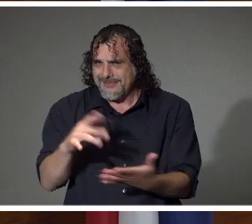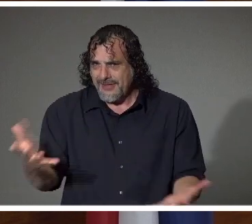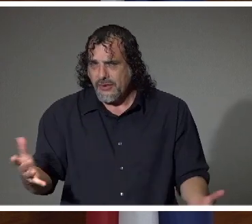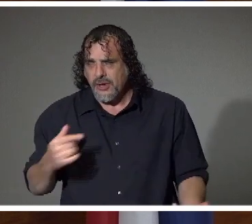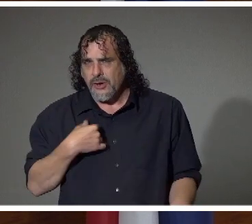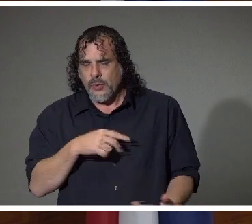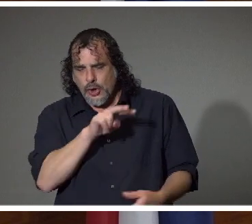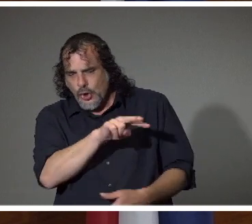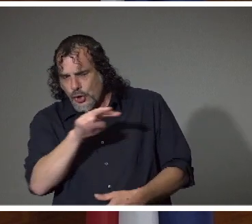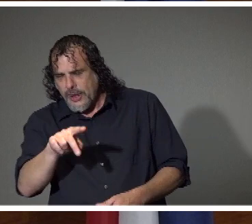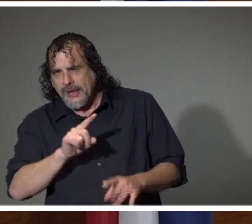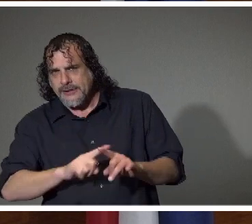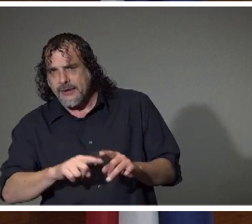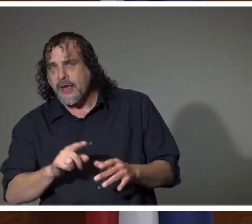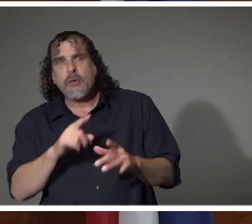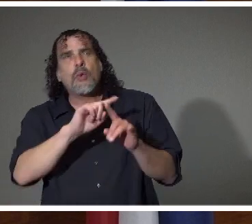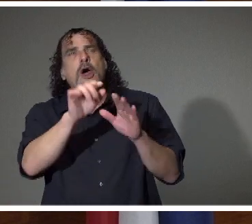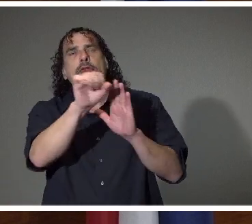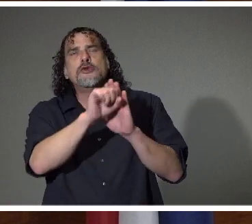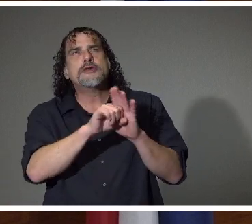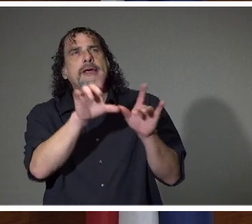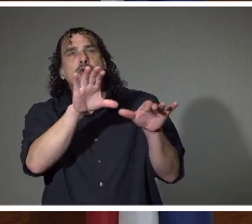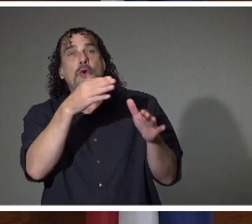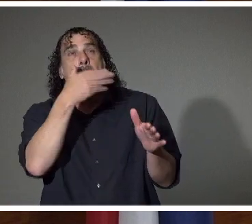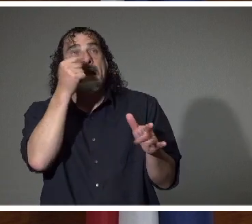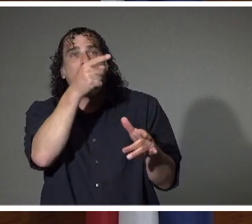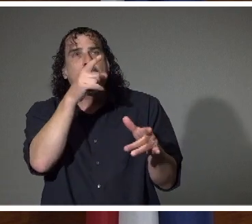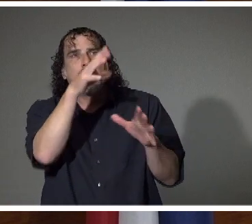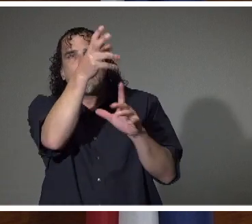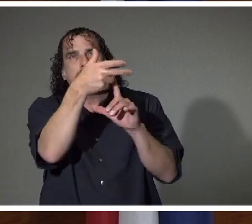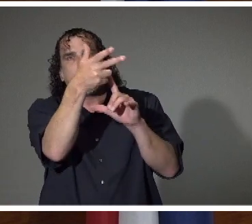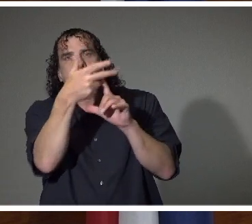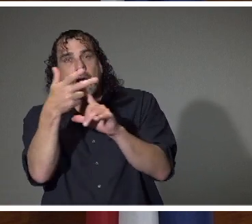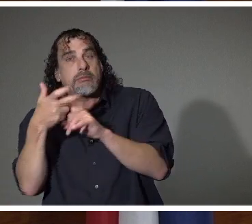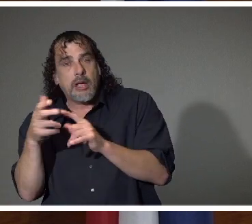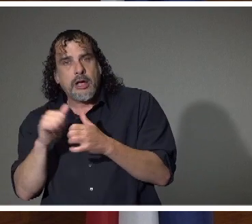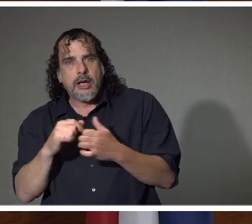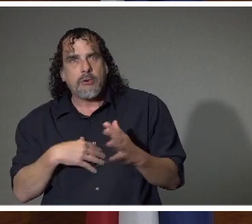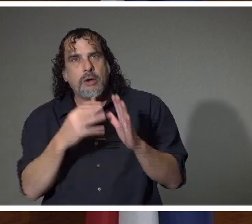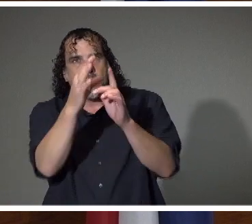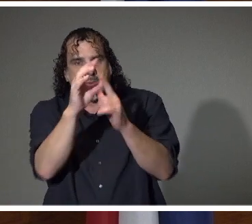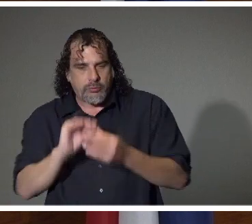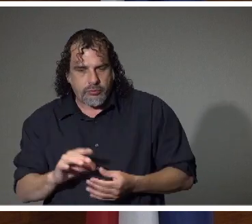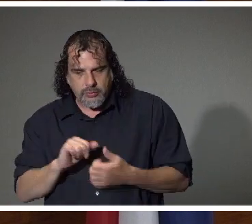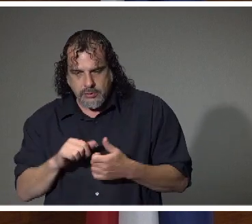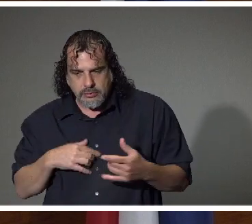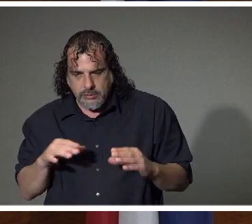taking best practices from other states to ensure that we are trying to find ways in which to